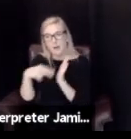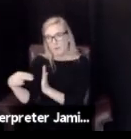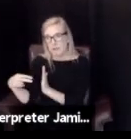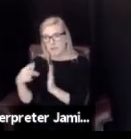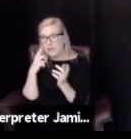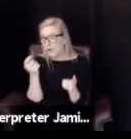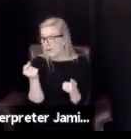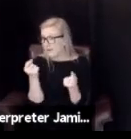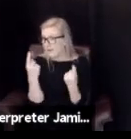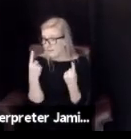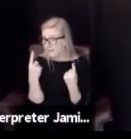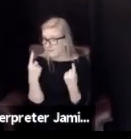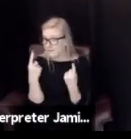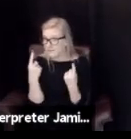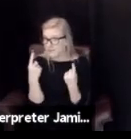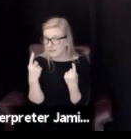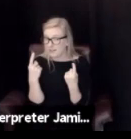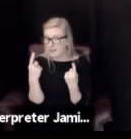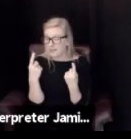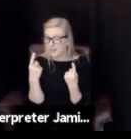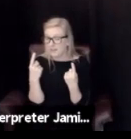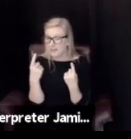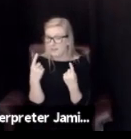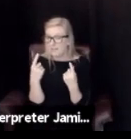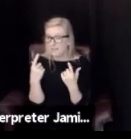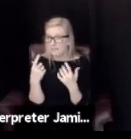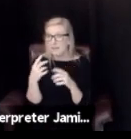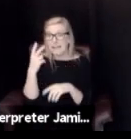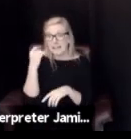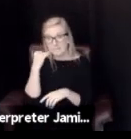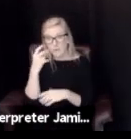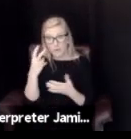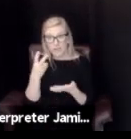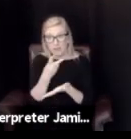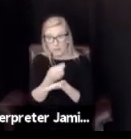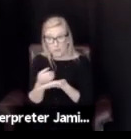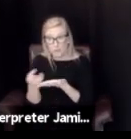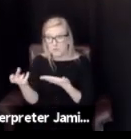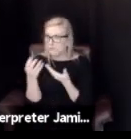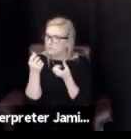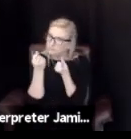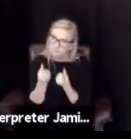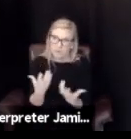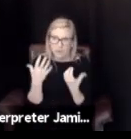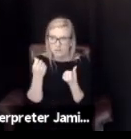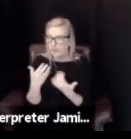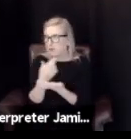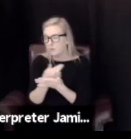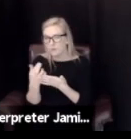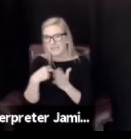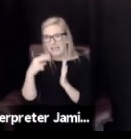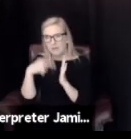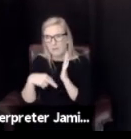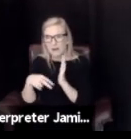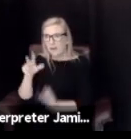when you look at the research that is out there, is so vast. I mean, I read, 33 million